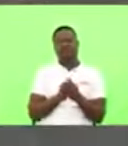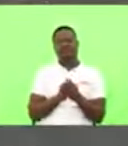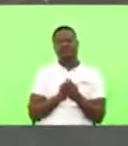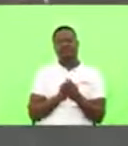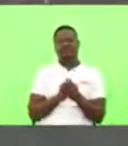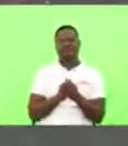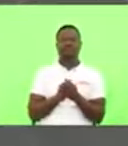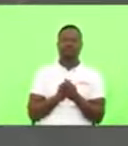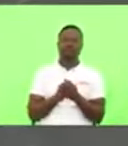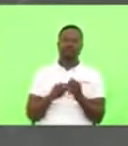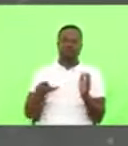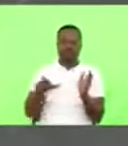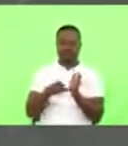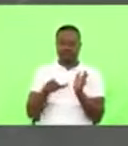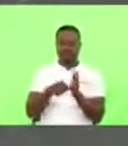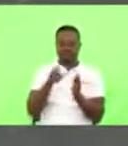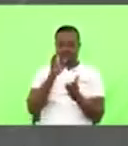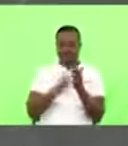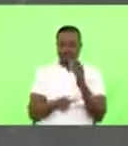to Luke 24.